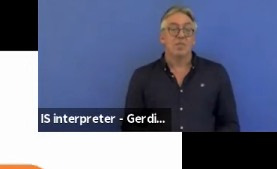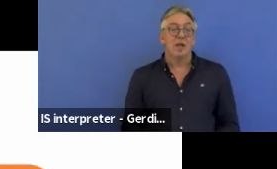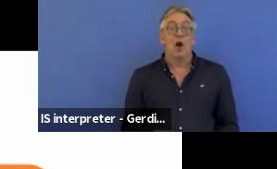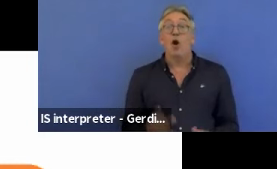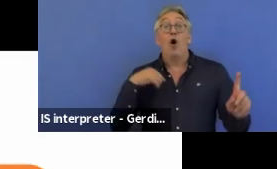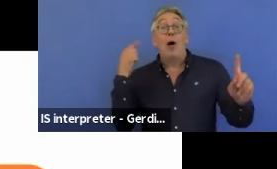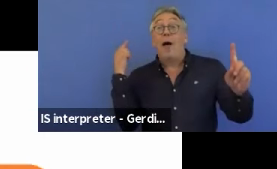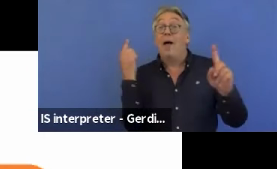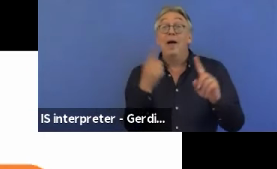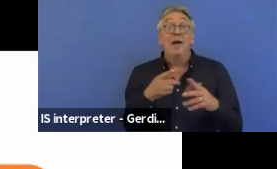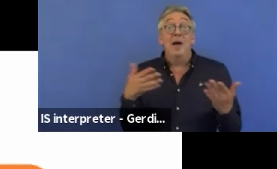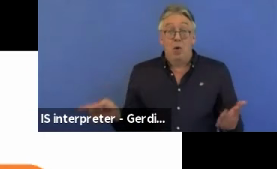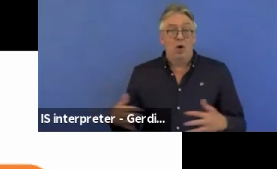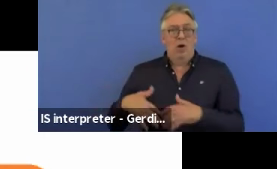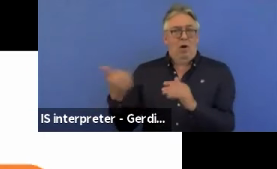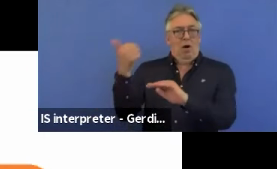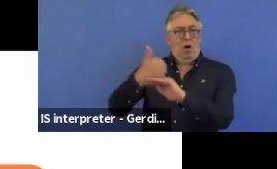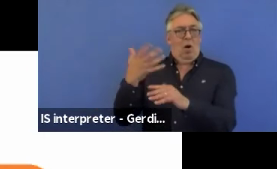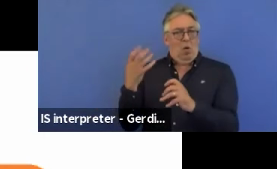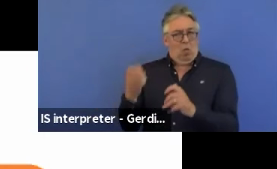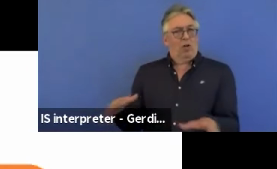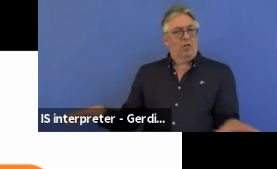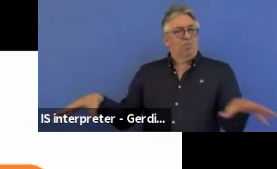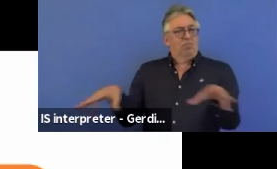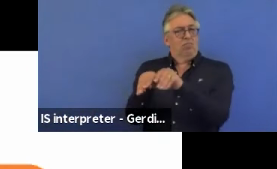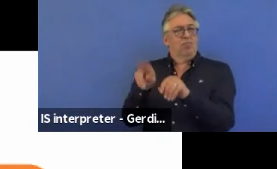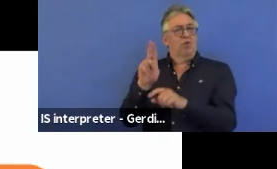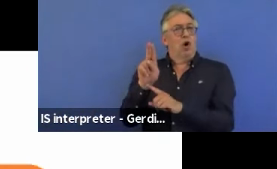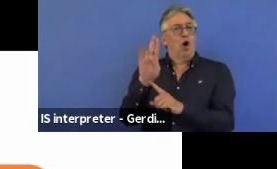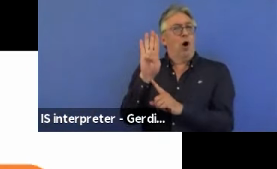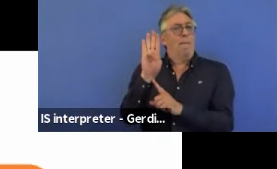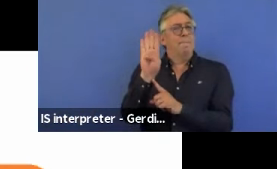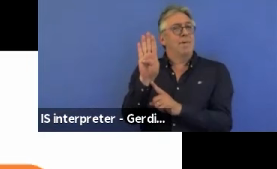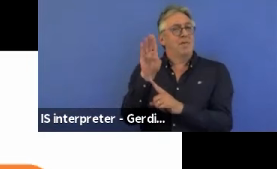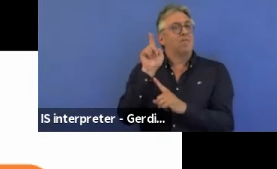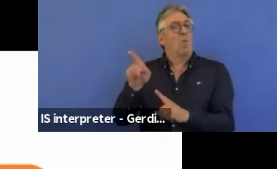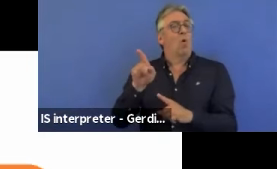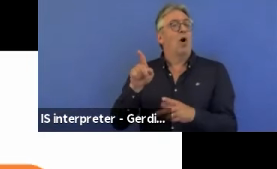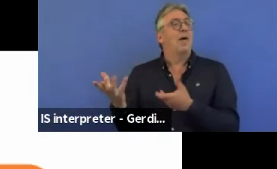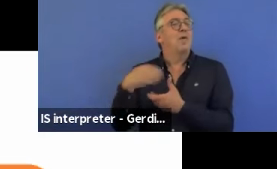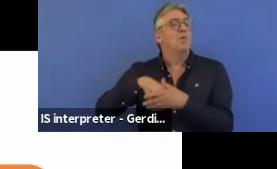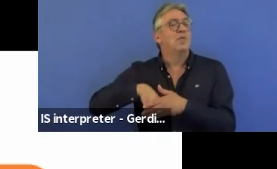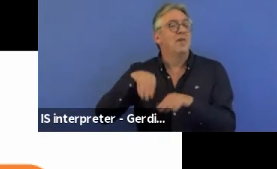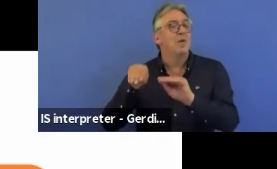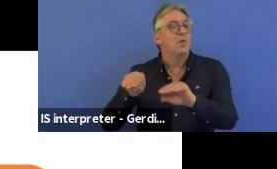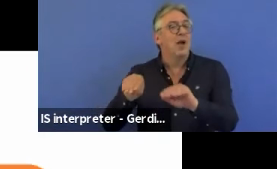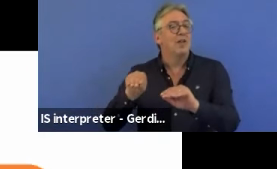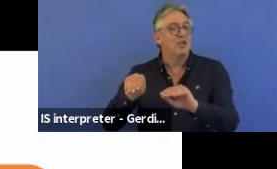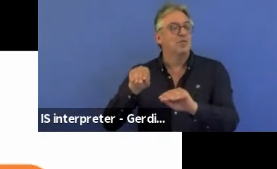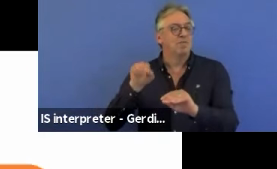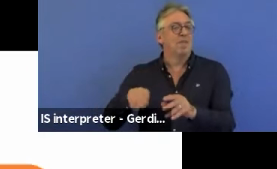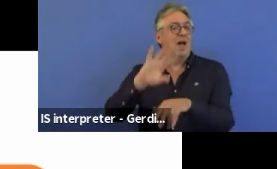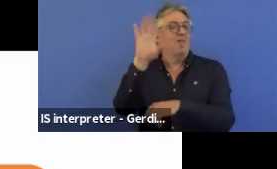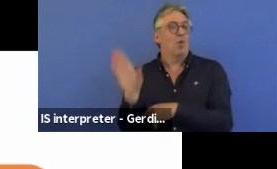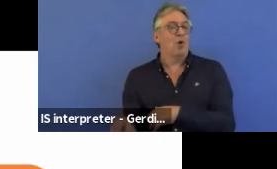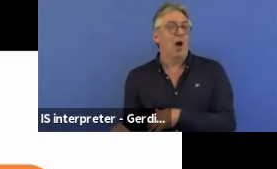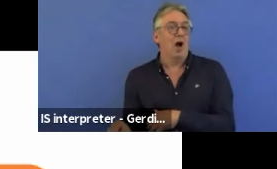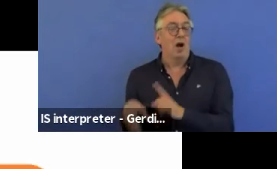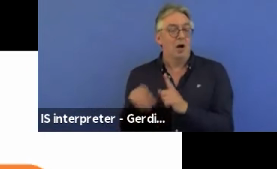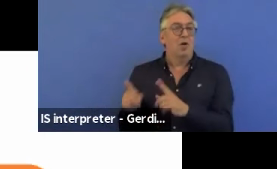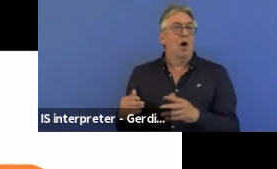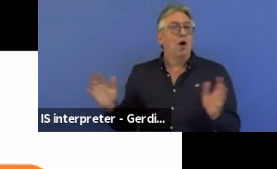as a hub for future research and inclusive education in Africa and beyond, to promote networking and to carry out